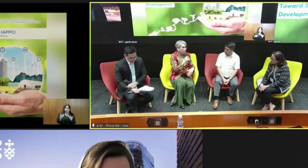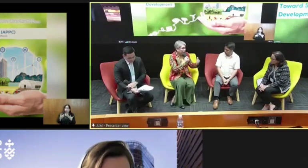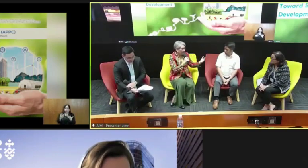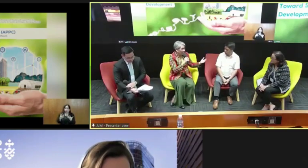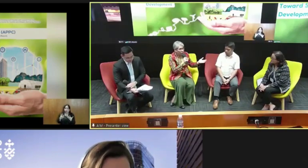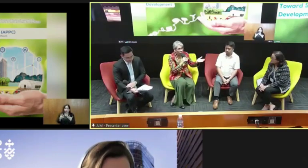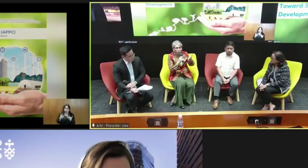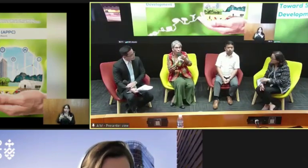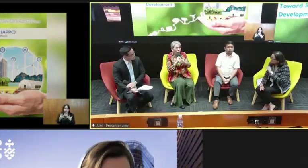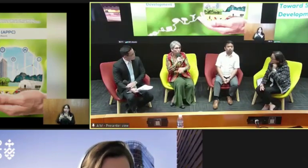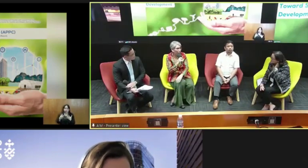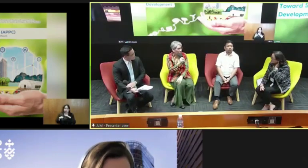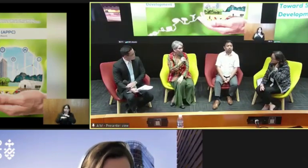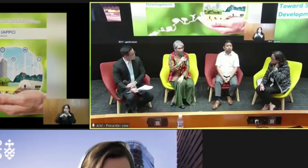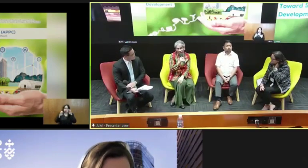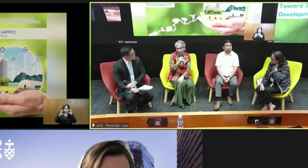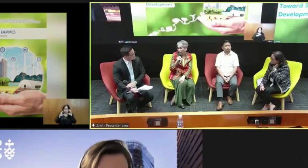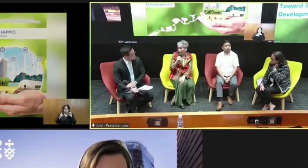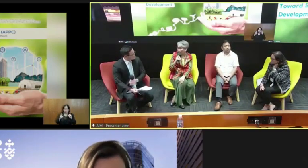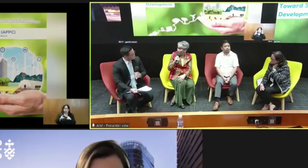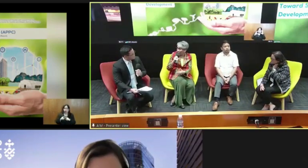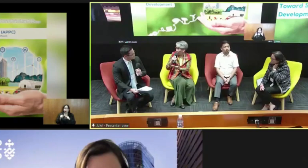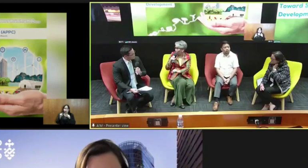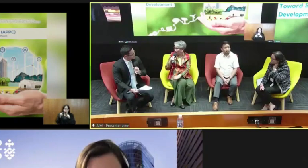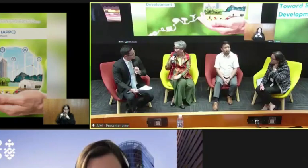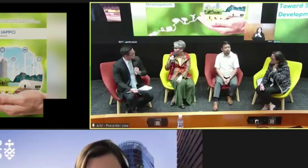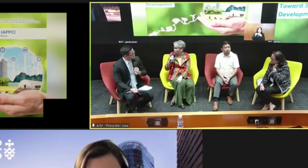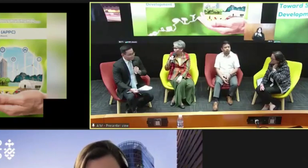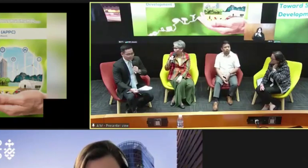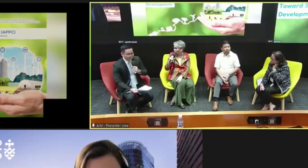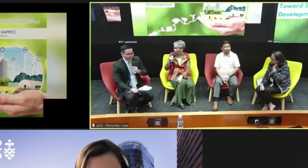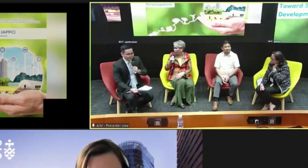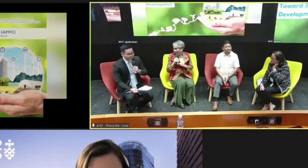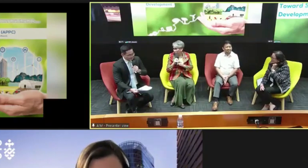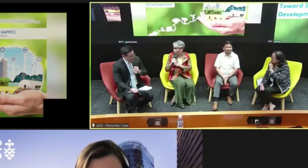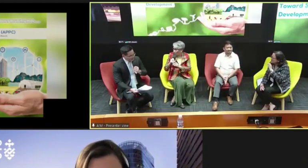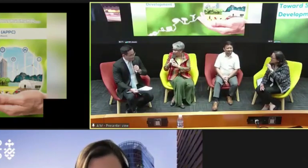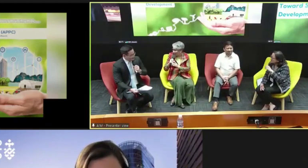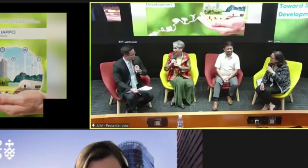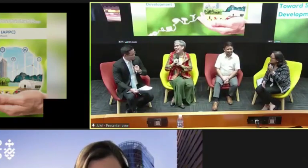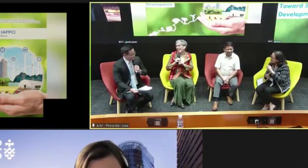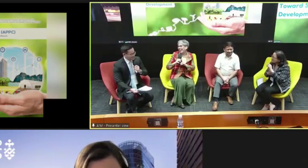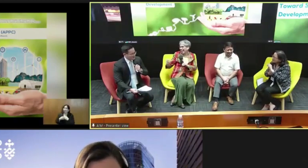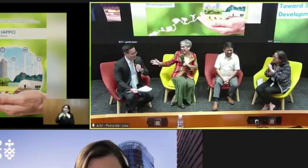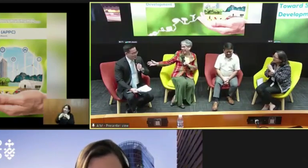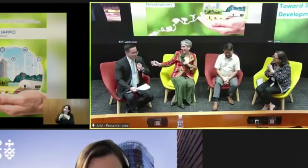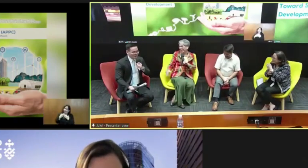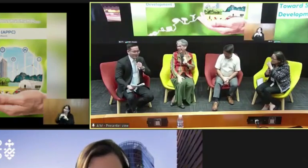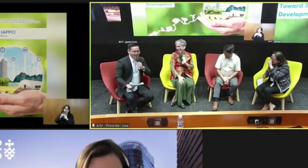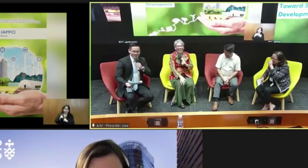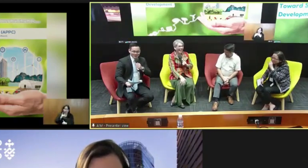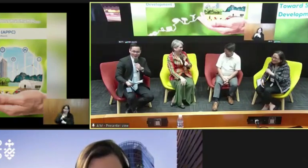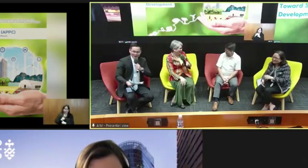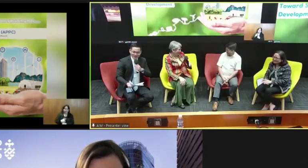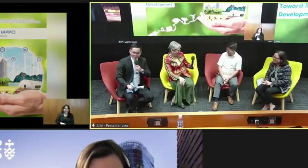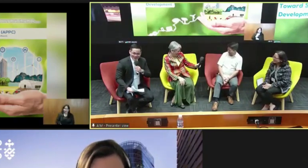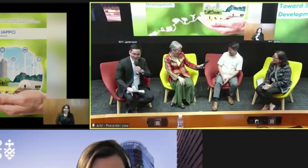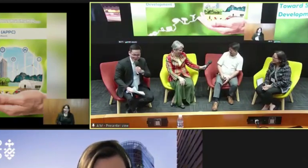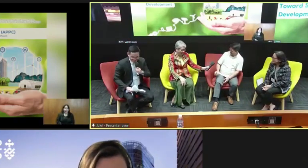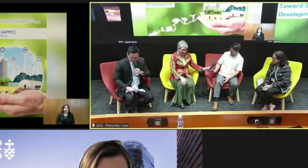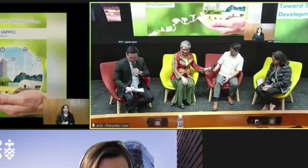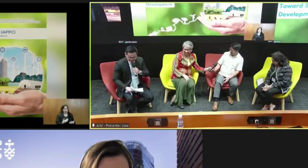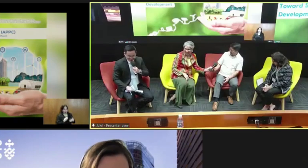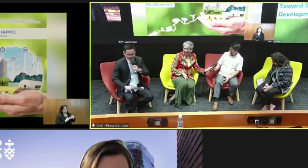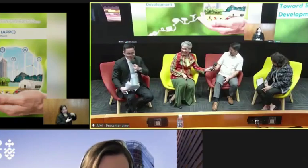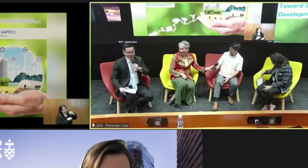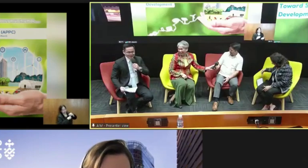in basic education all the way to higher education. I hope I answered your question more than. More than answered the question. Thank you